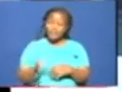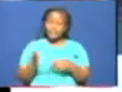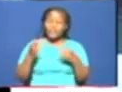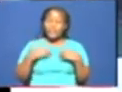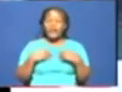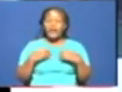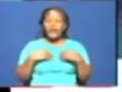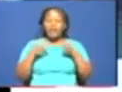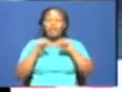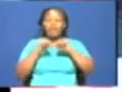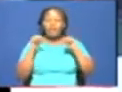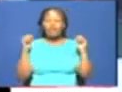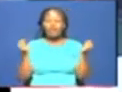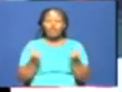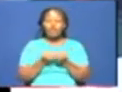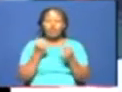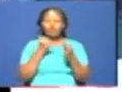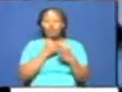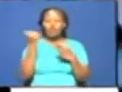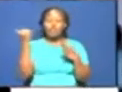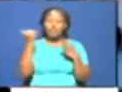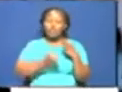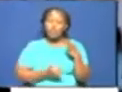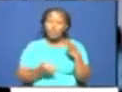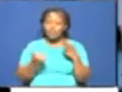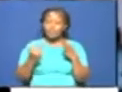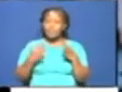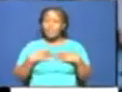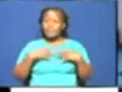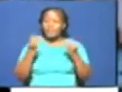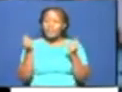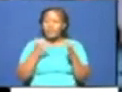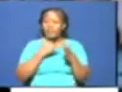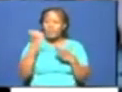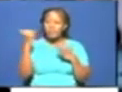social insurance, a health insurance